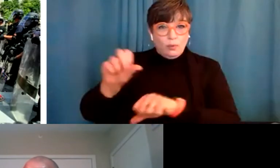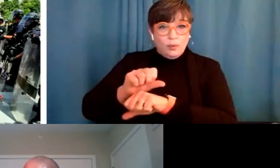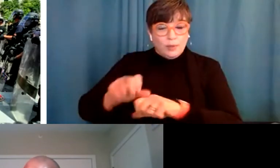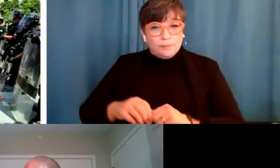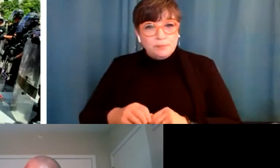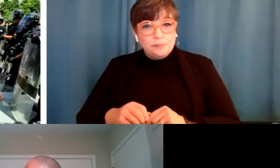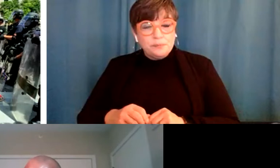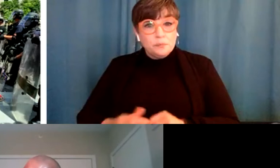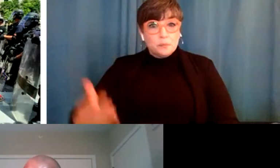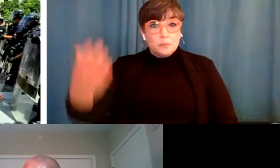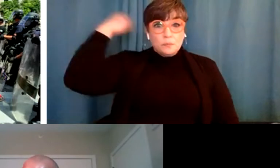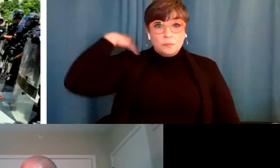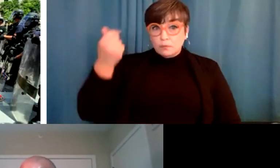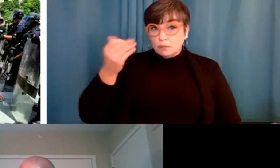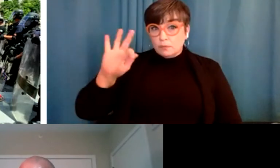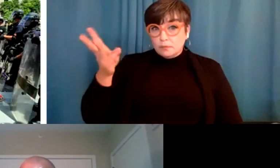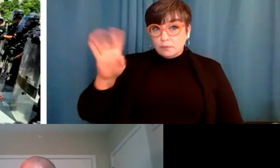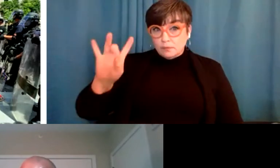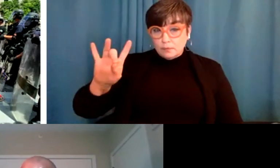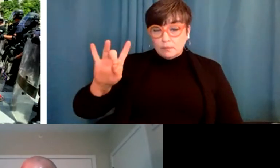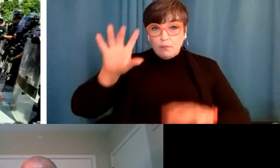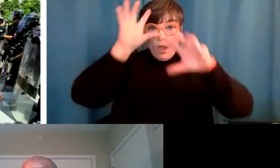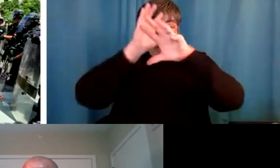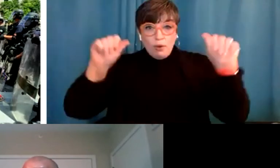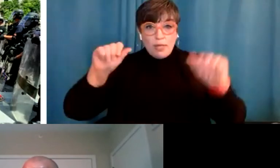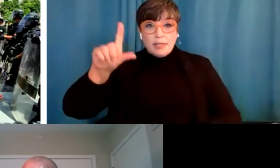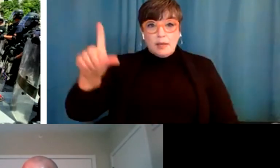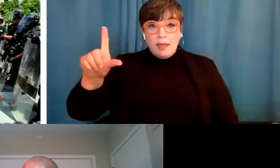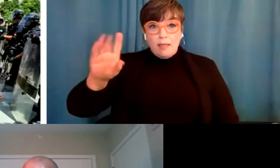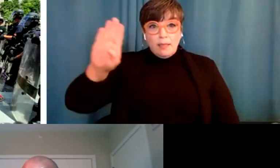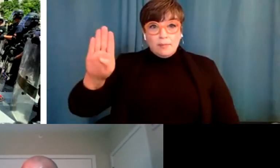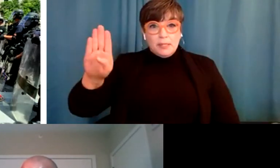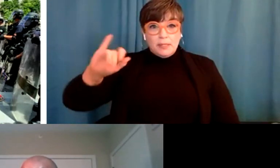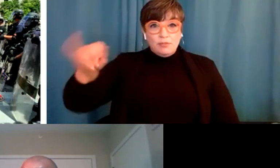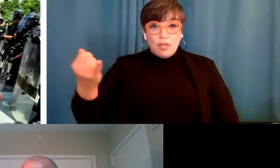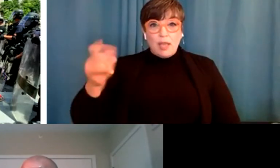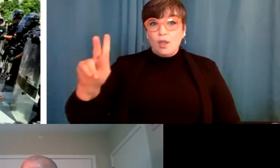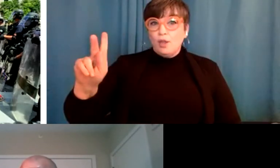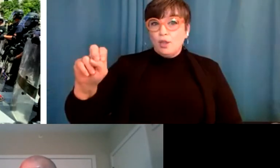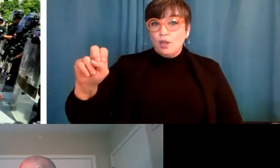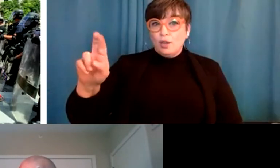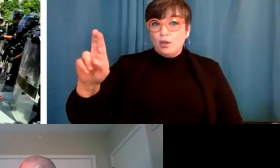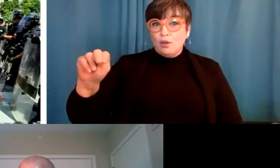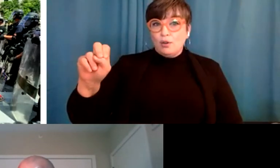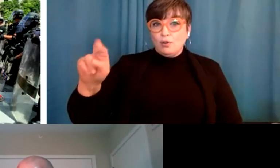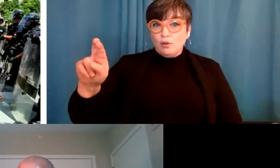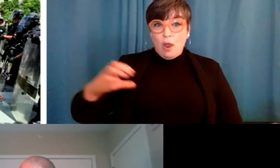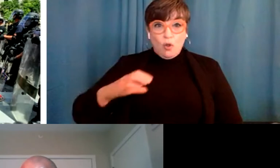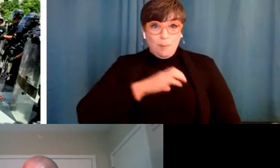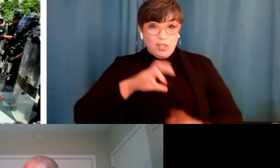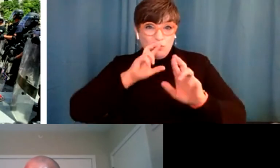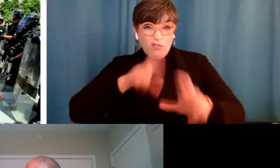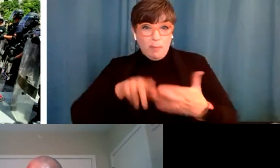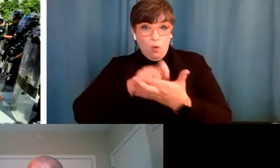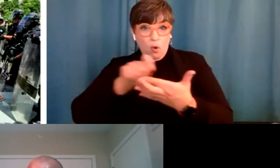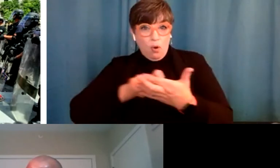1968, President Lyndon Johnson's Kerner Commission warned that our nation is moving toward two societies. And as this picture